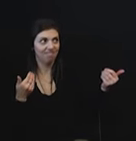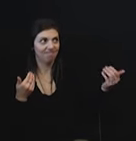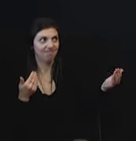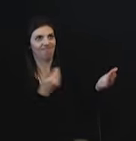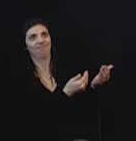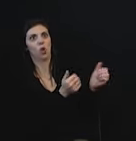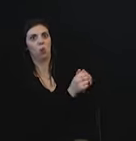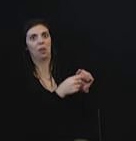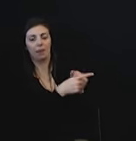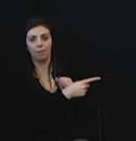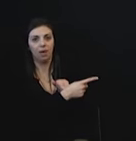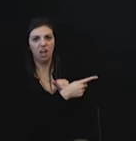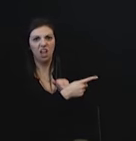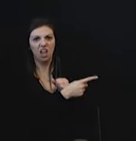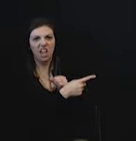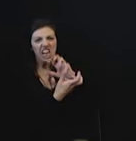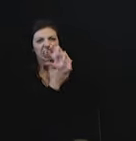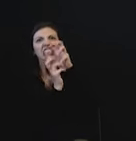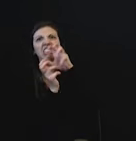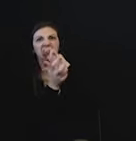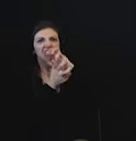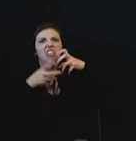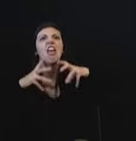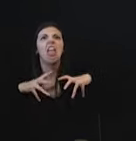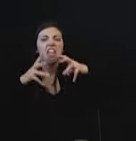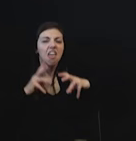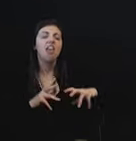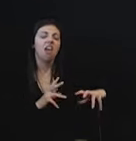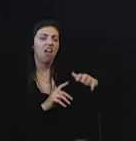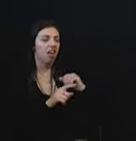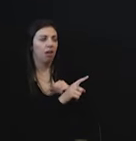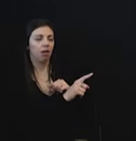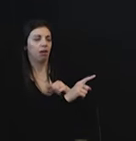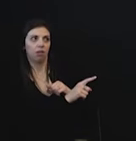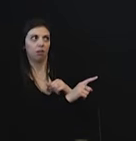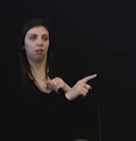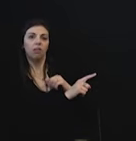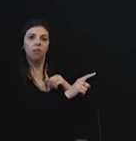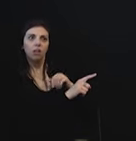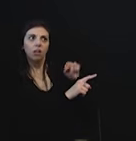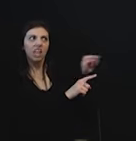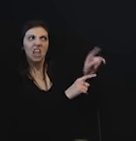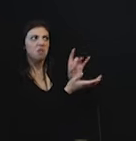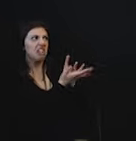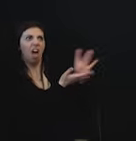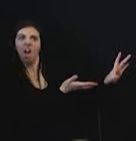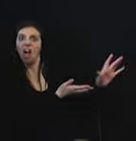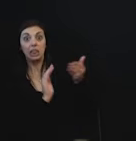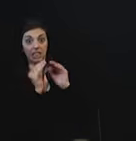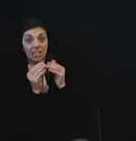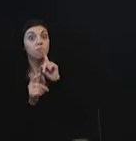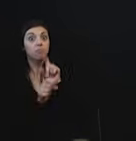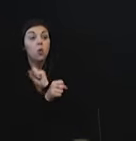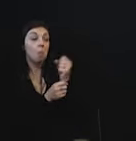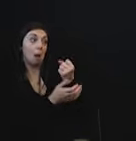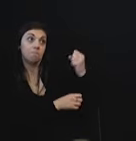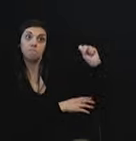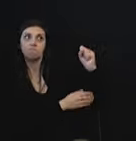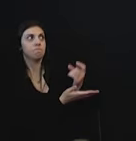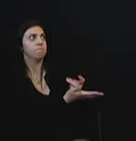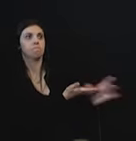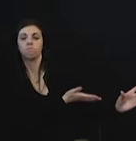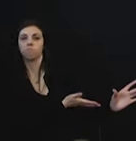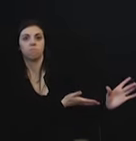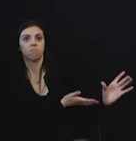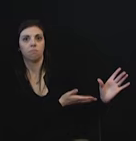And he had been gnashing his teeth. And what ended up happening here is he was an outcast. The city really outcasted him